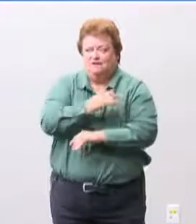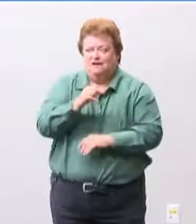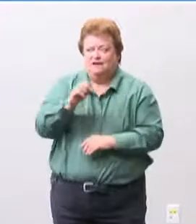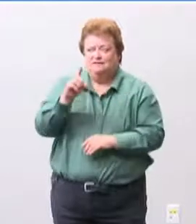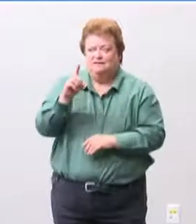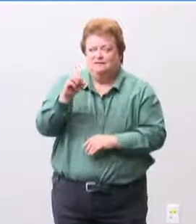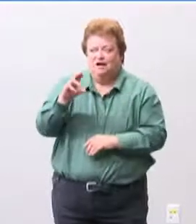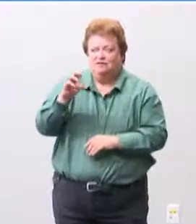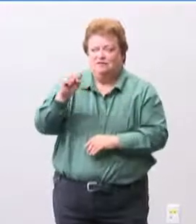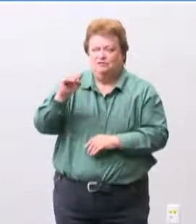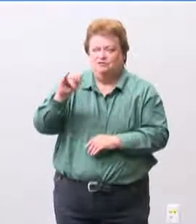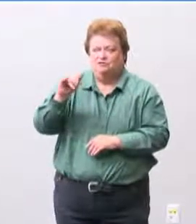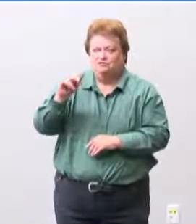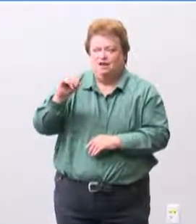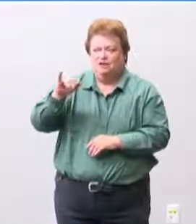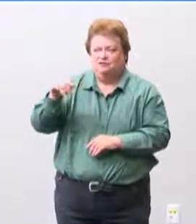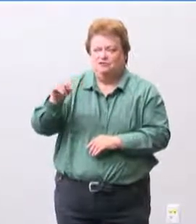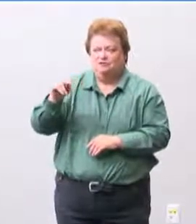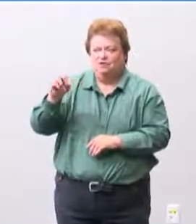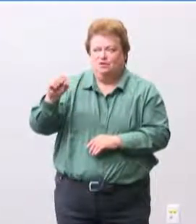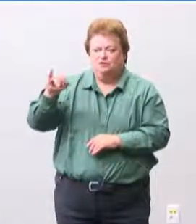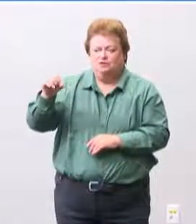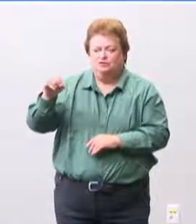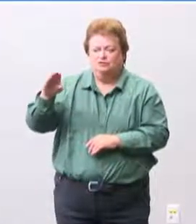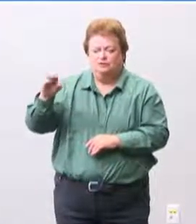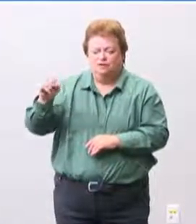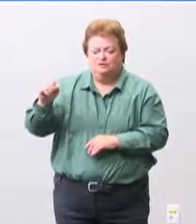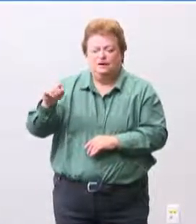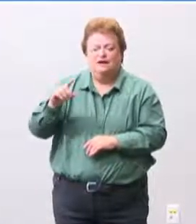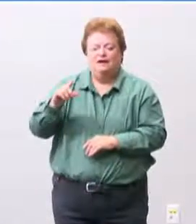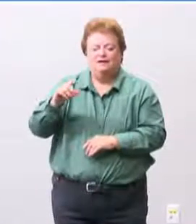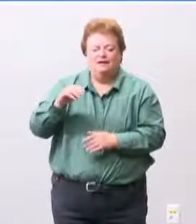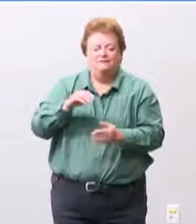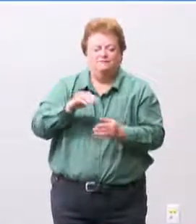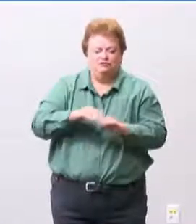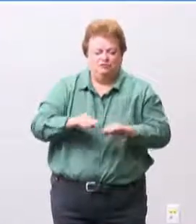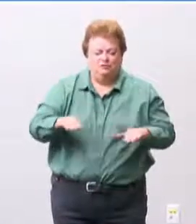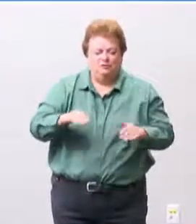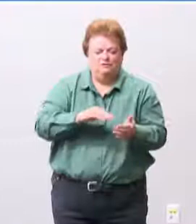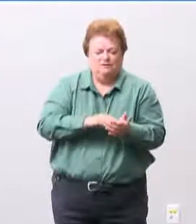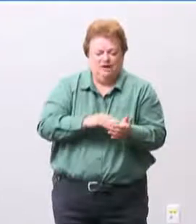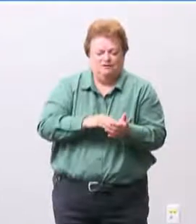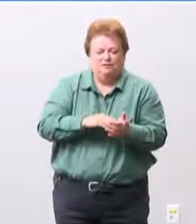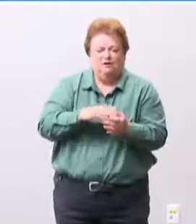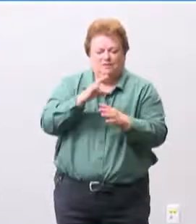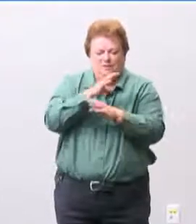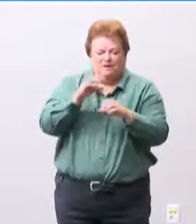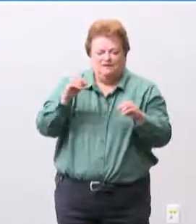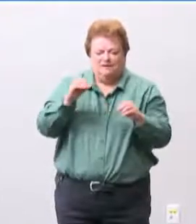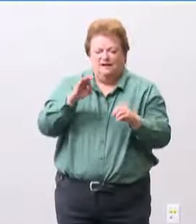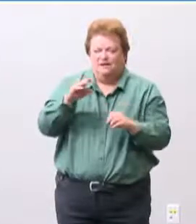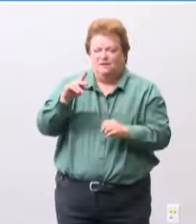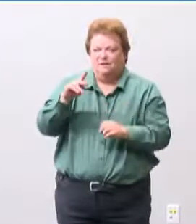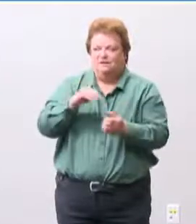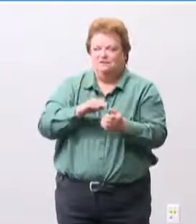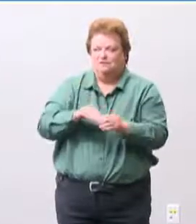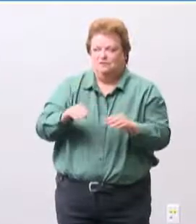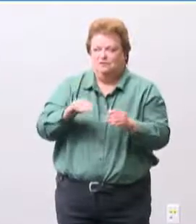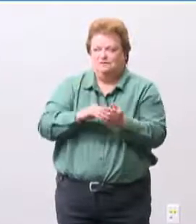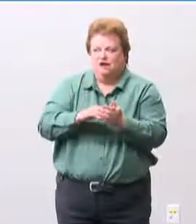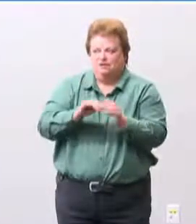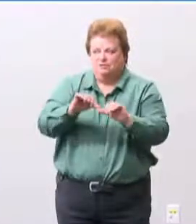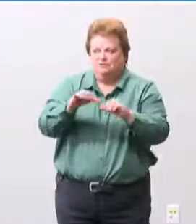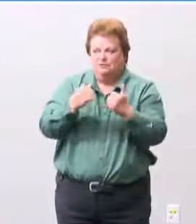Sean Jones-Jobs, a pediatrician and president of Complete Children's Health in Lincoln. Thanks for being here.